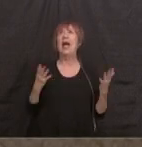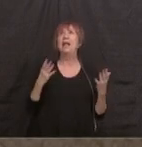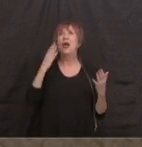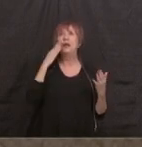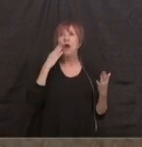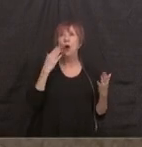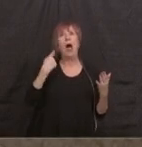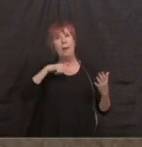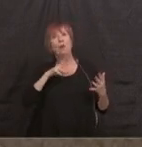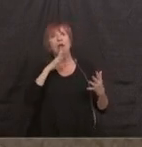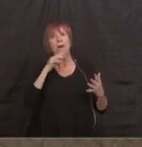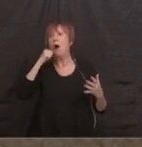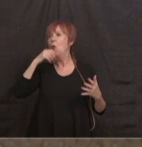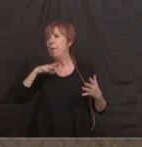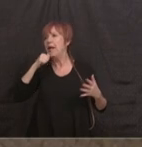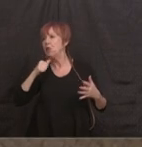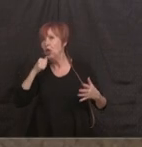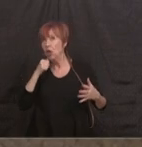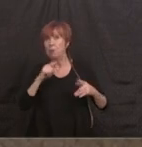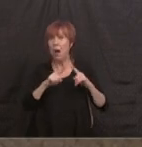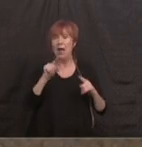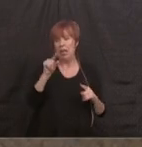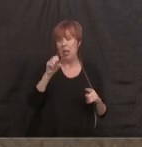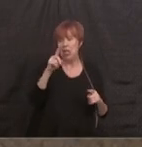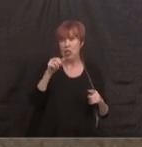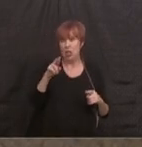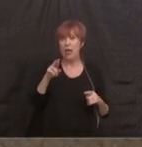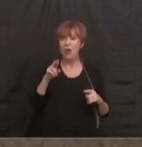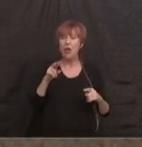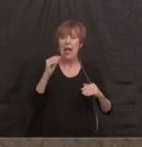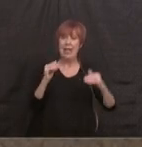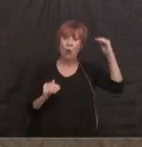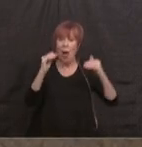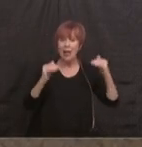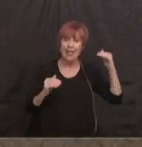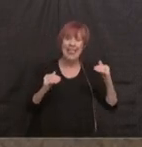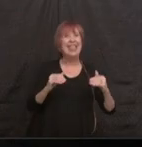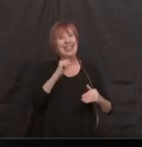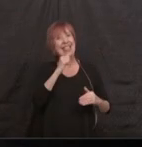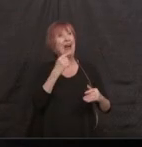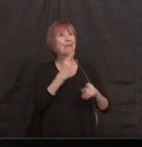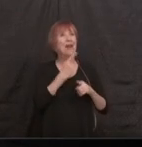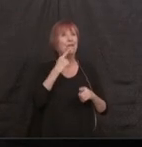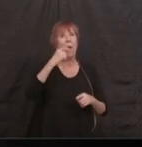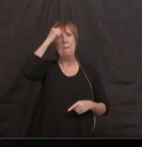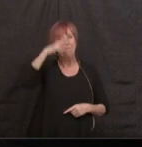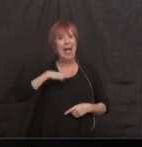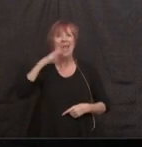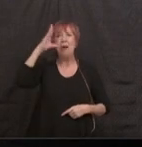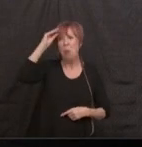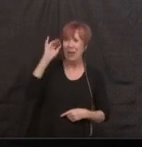of girls and women, but it is also true, gender inequality is bad for men and boys. It's bad for them too. They live with rigid social